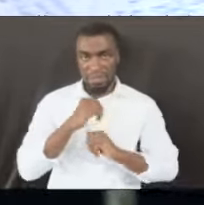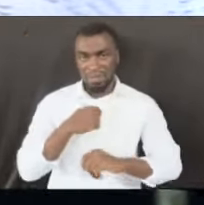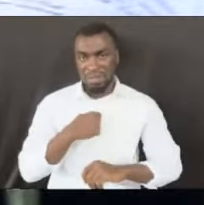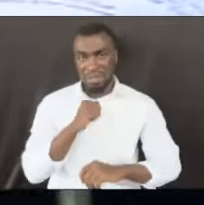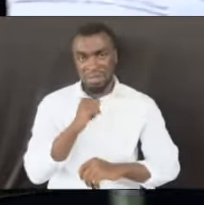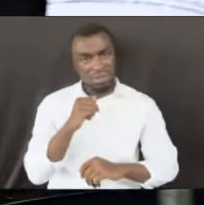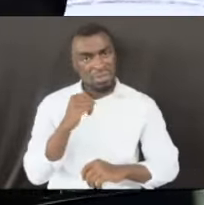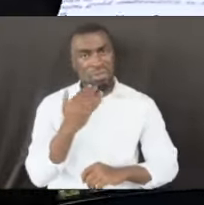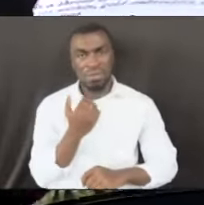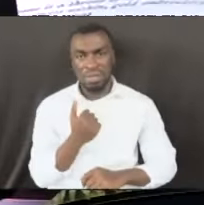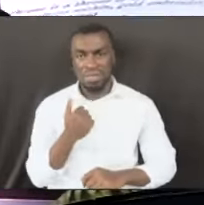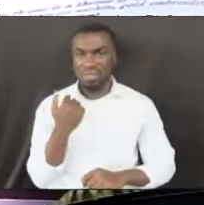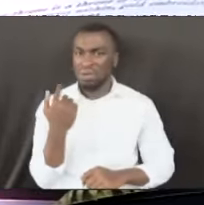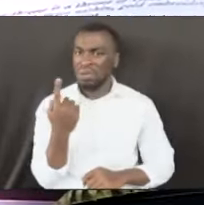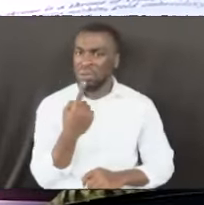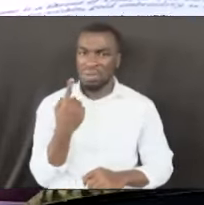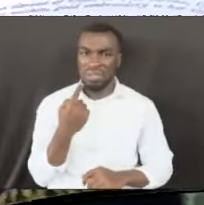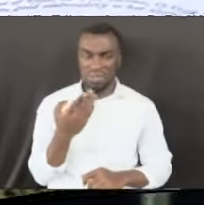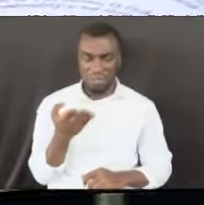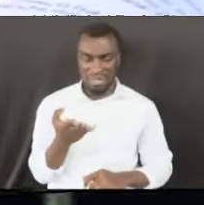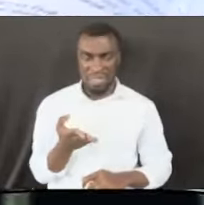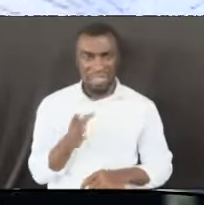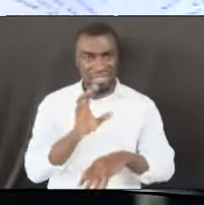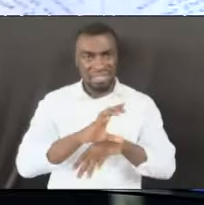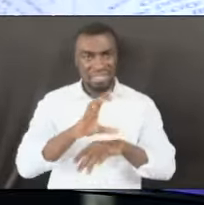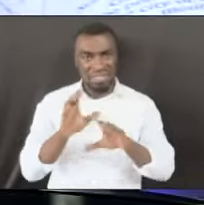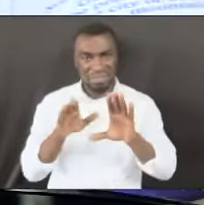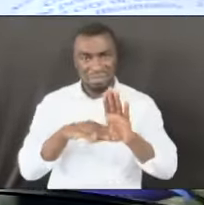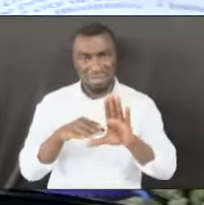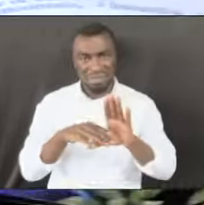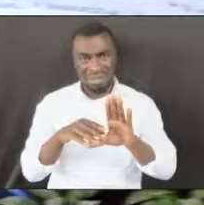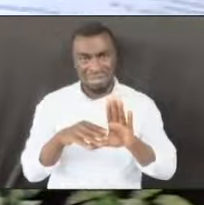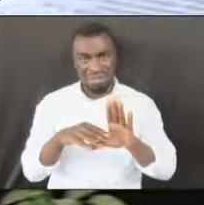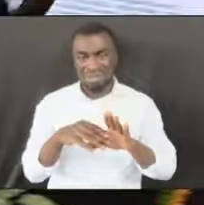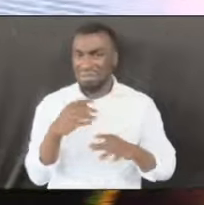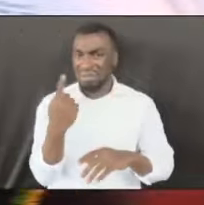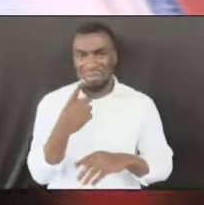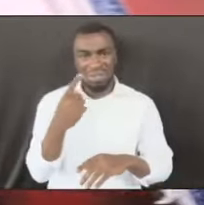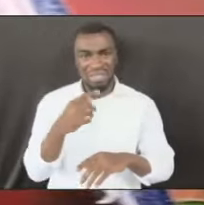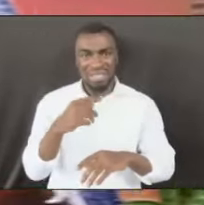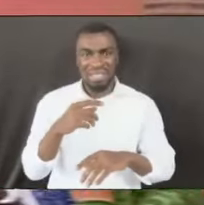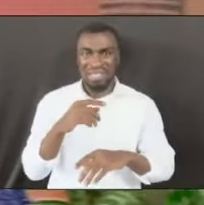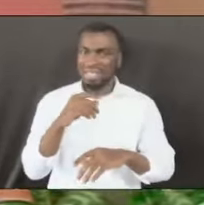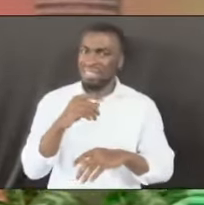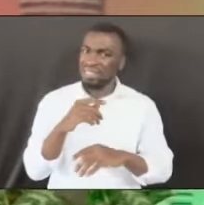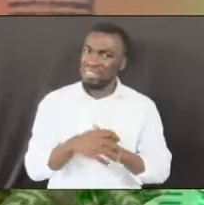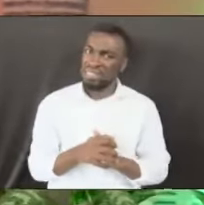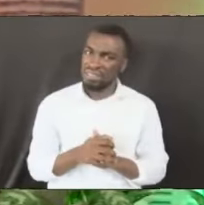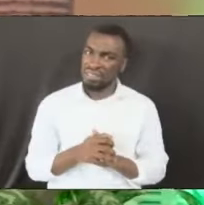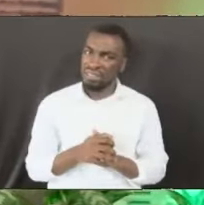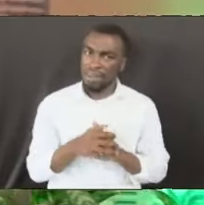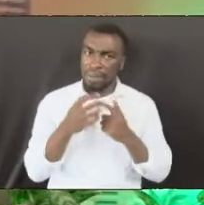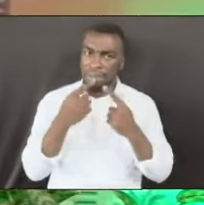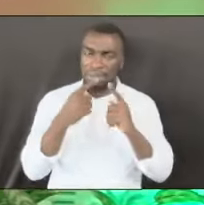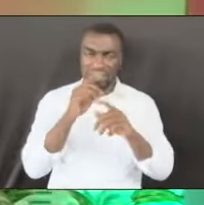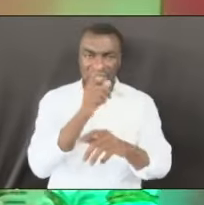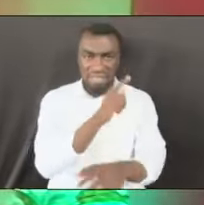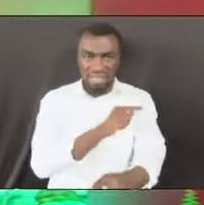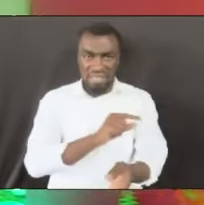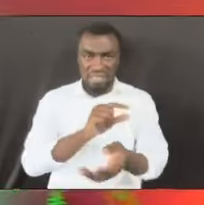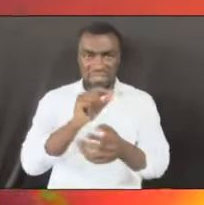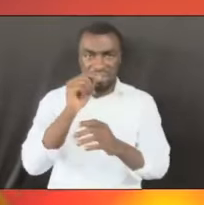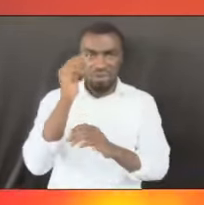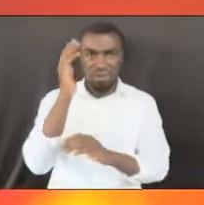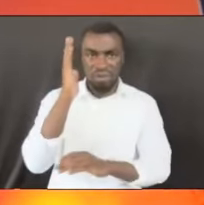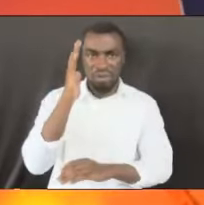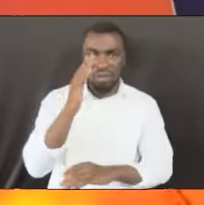become a church member. I do not want just my name to be in Ezra's register book. By the grace of God, I